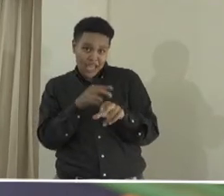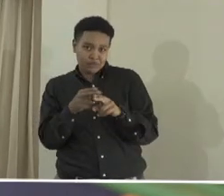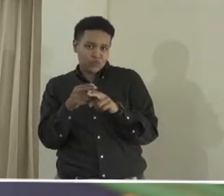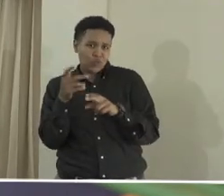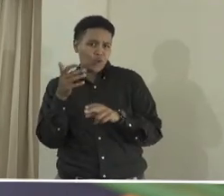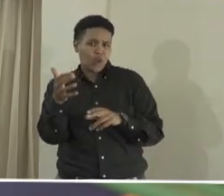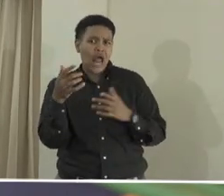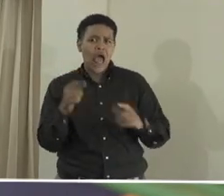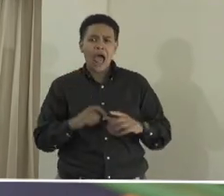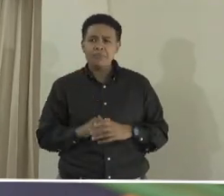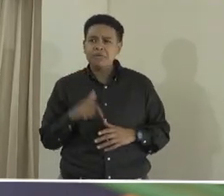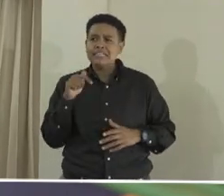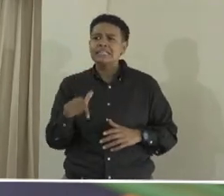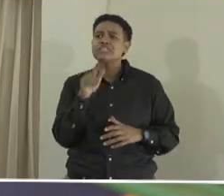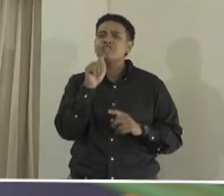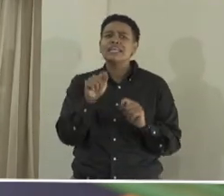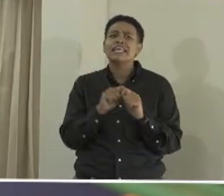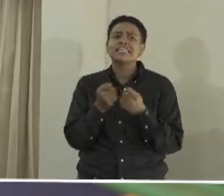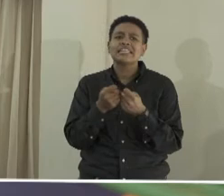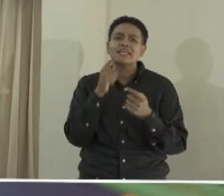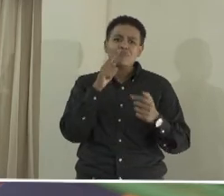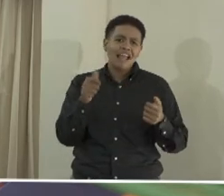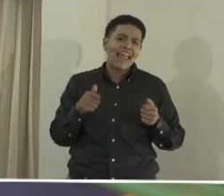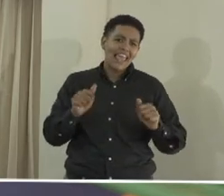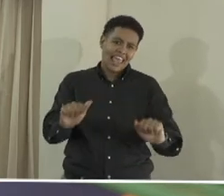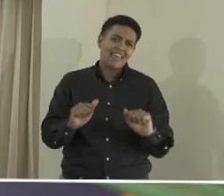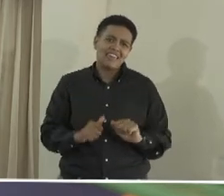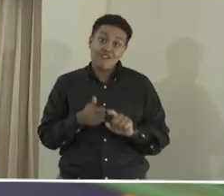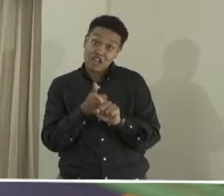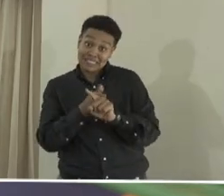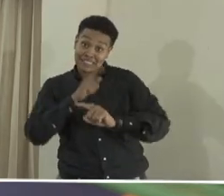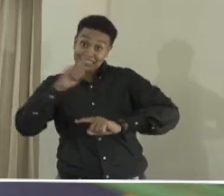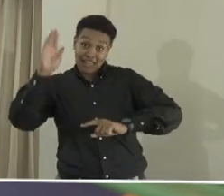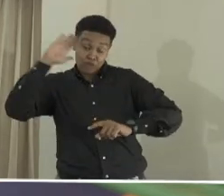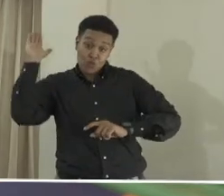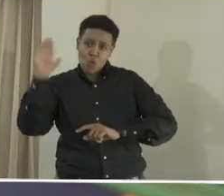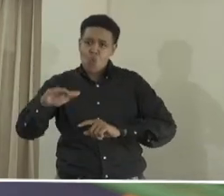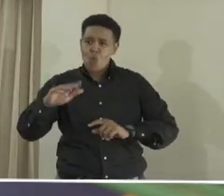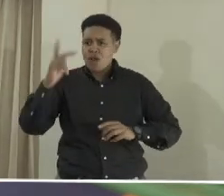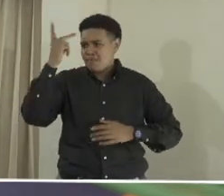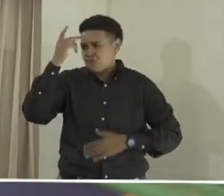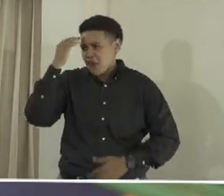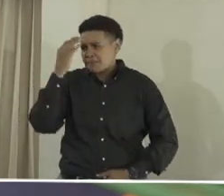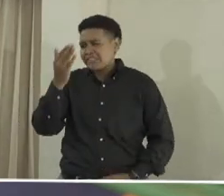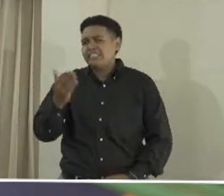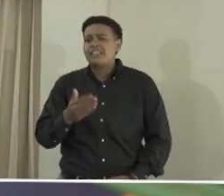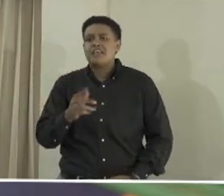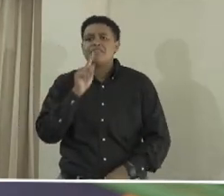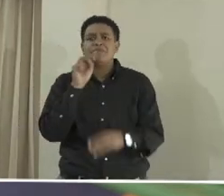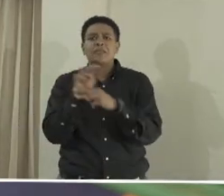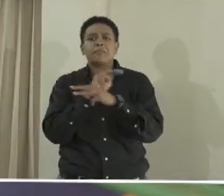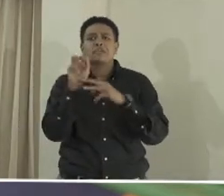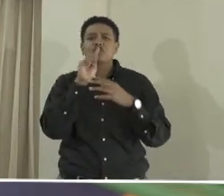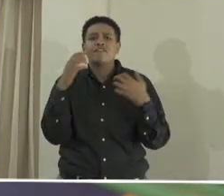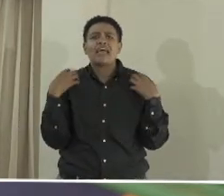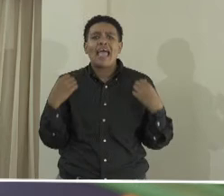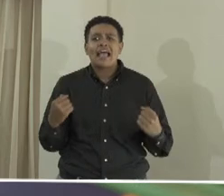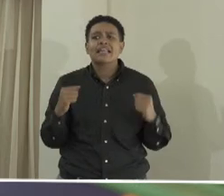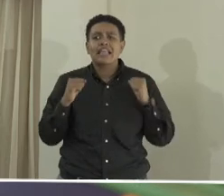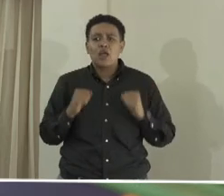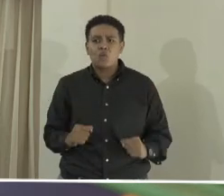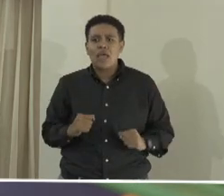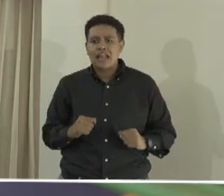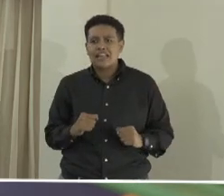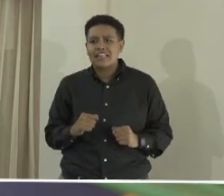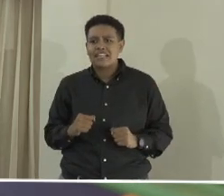This was a team effort, and the role of the Prime Minister, the Minister of Health and